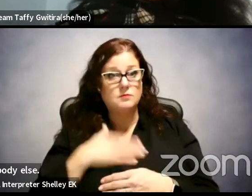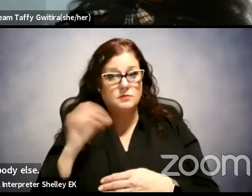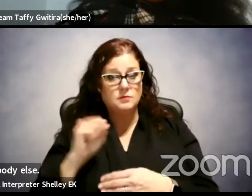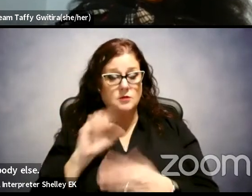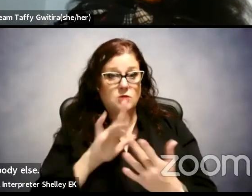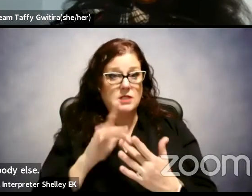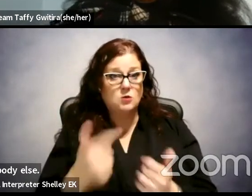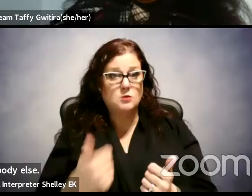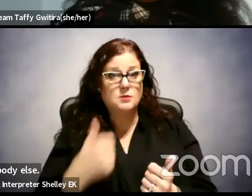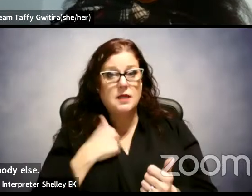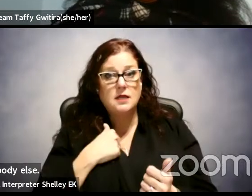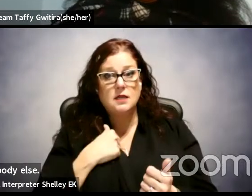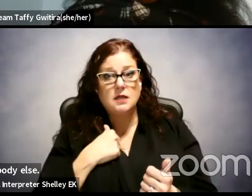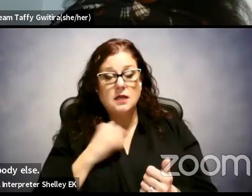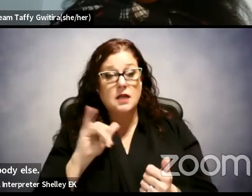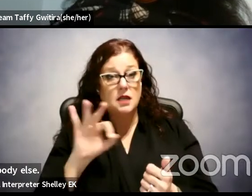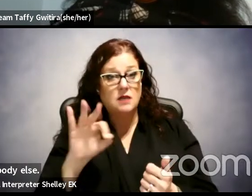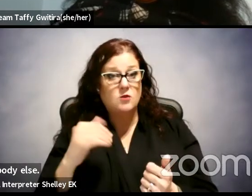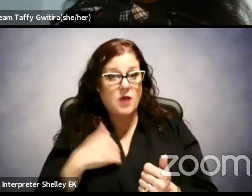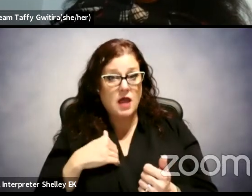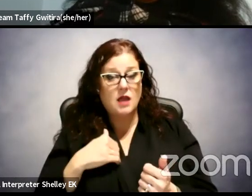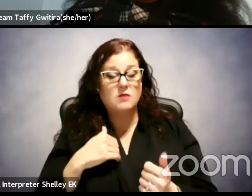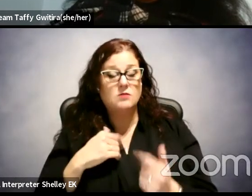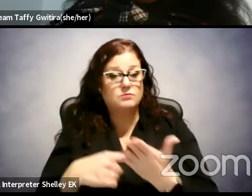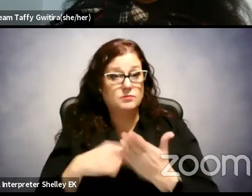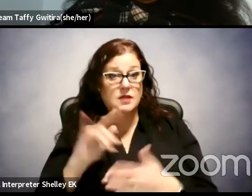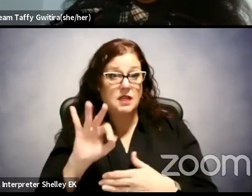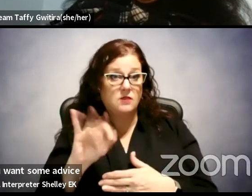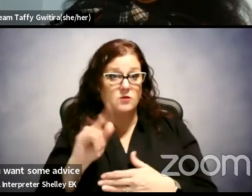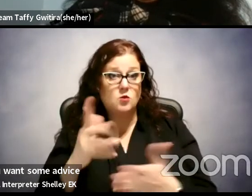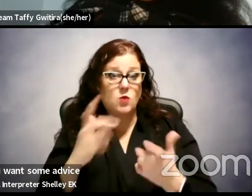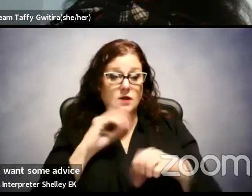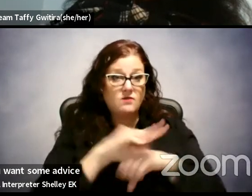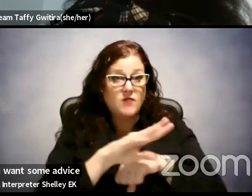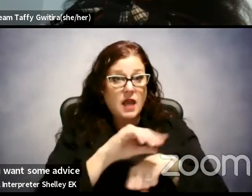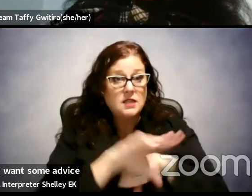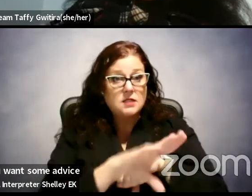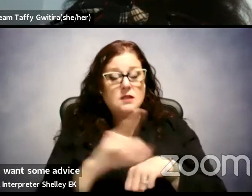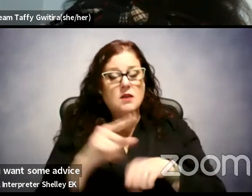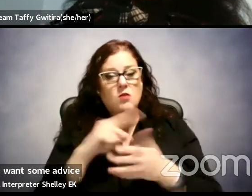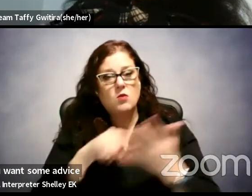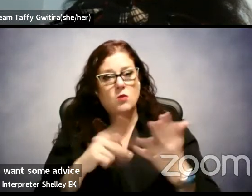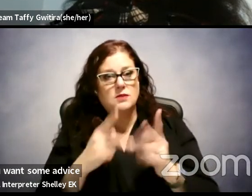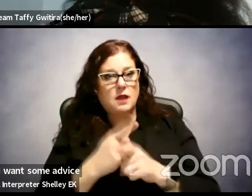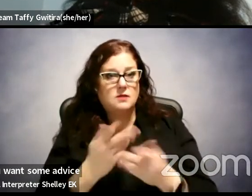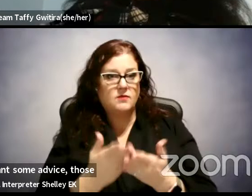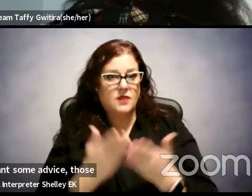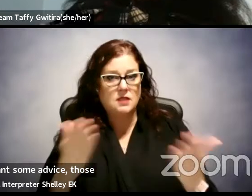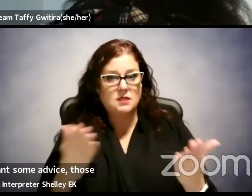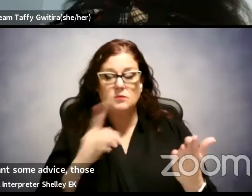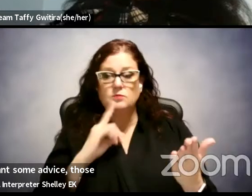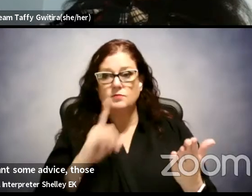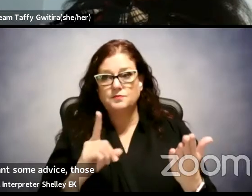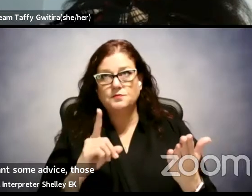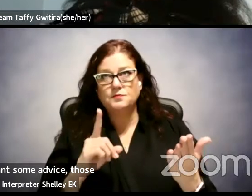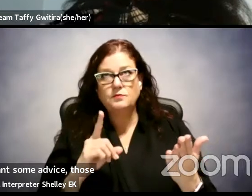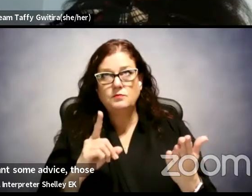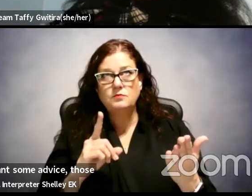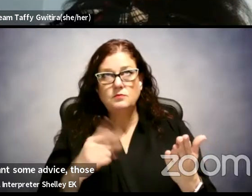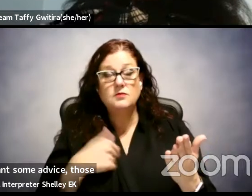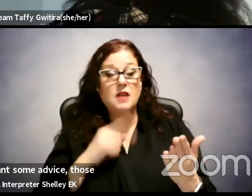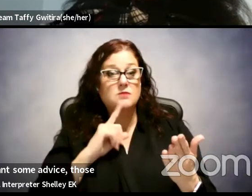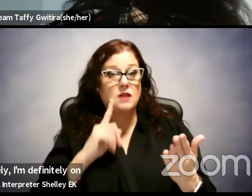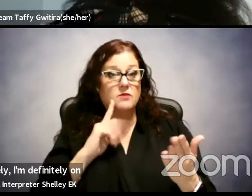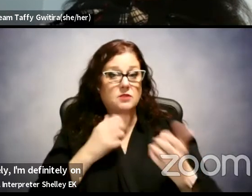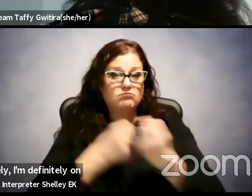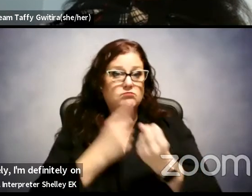to me if you have suggestions, if you want some advice, those kinds of things. I'm definitely on board